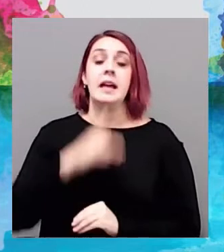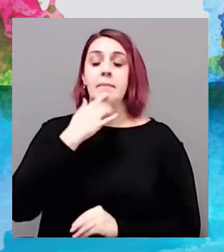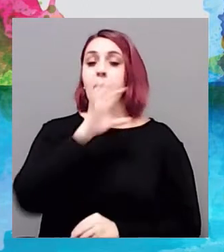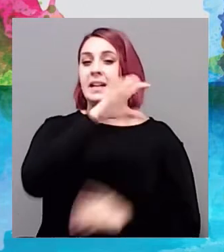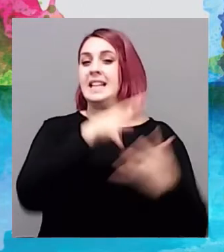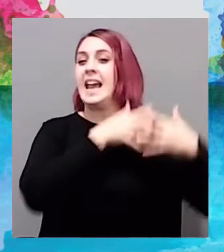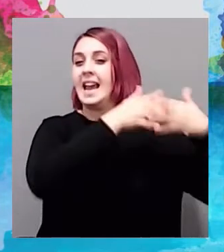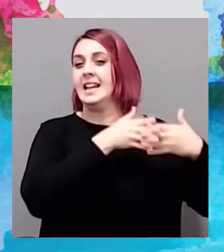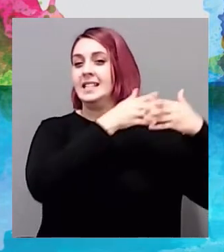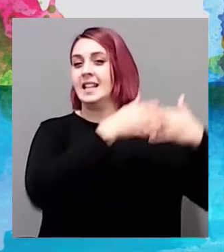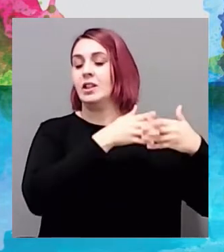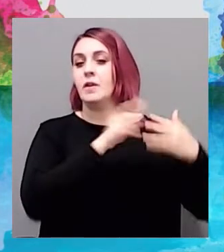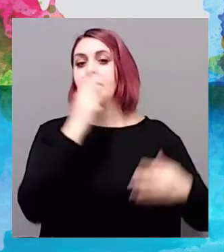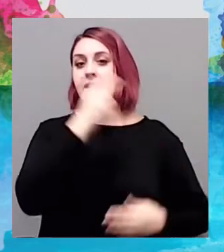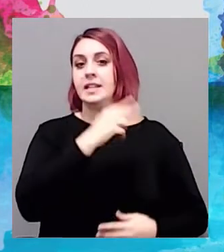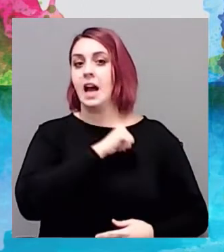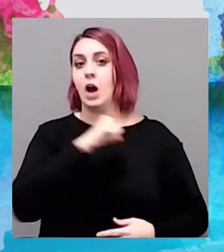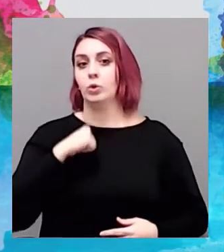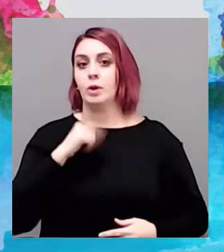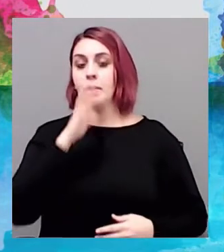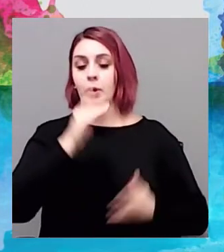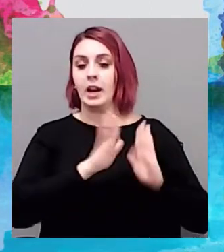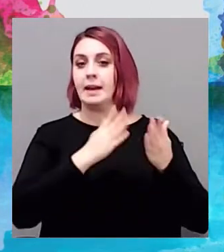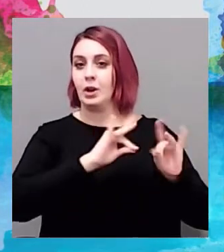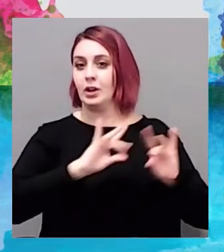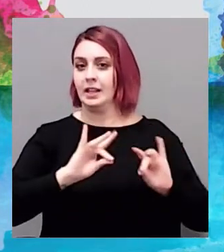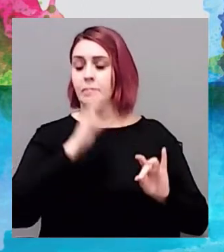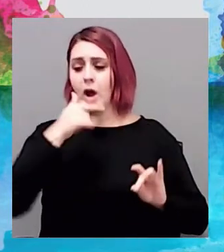of a tactile book.